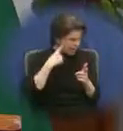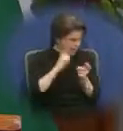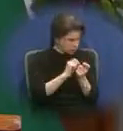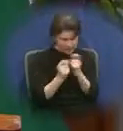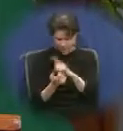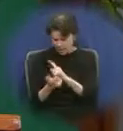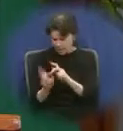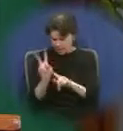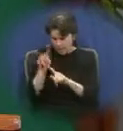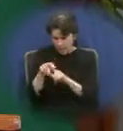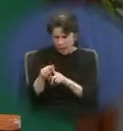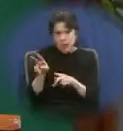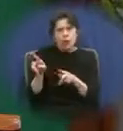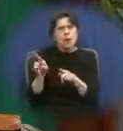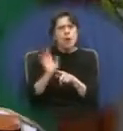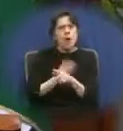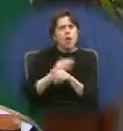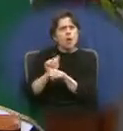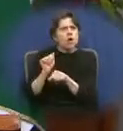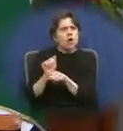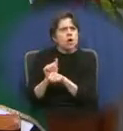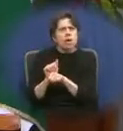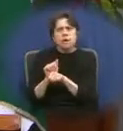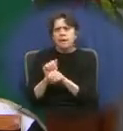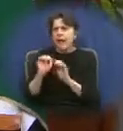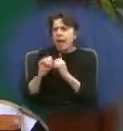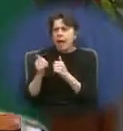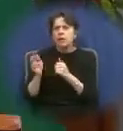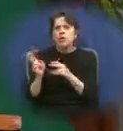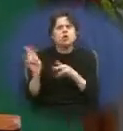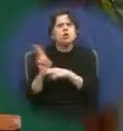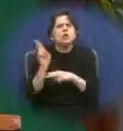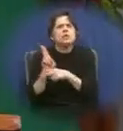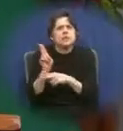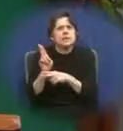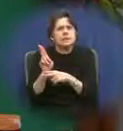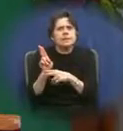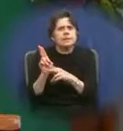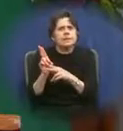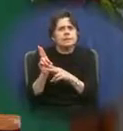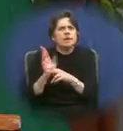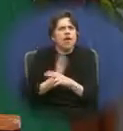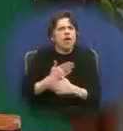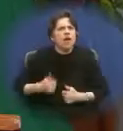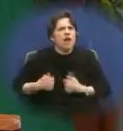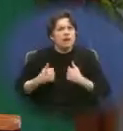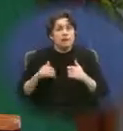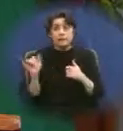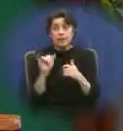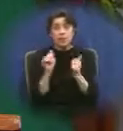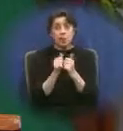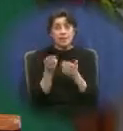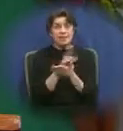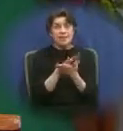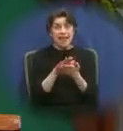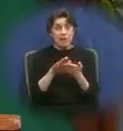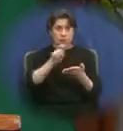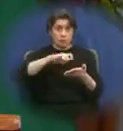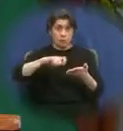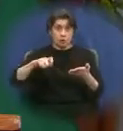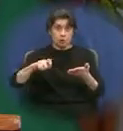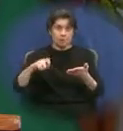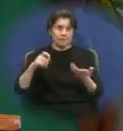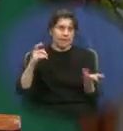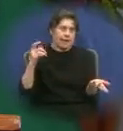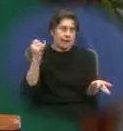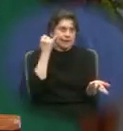or apply it to our work, or whatever it might be. So it's the same thing with sacred scripture. Is that sometimes, I suppose, any